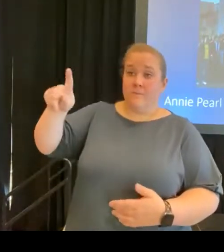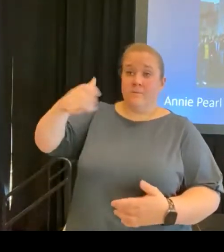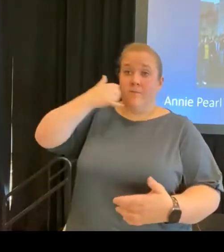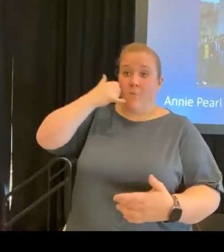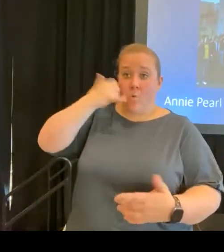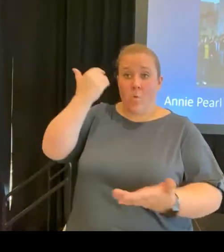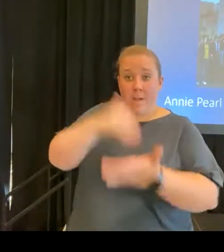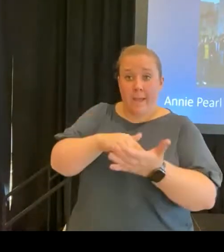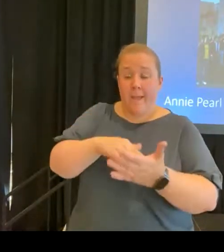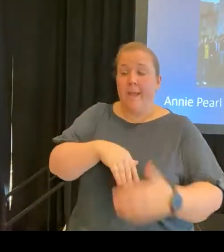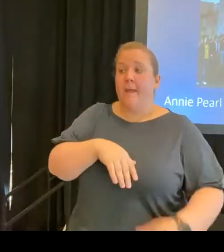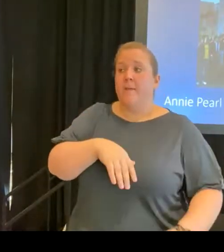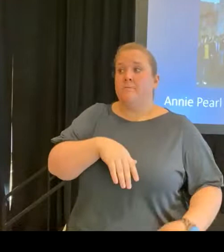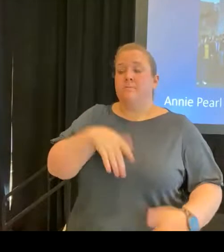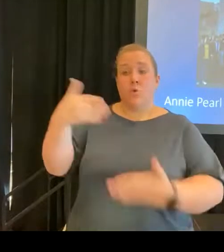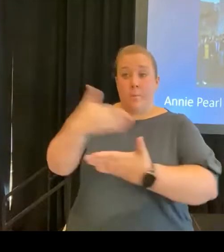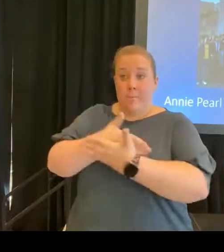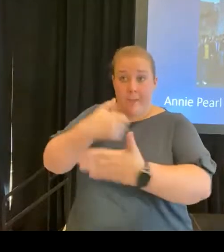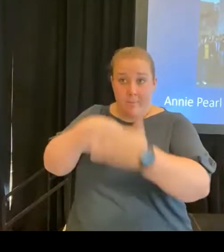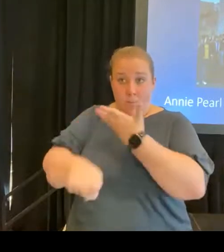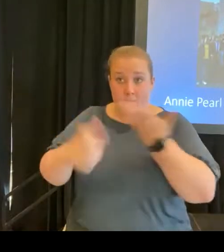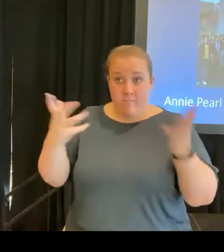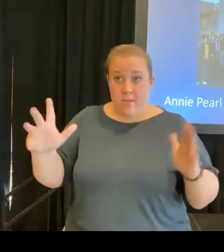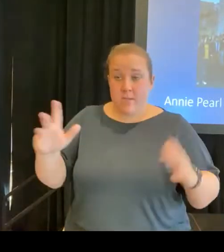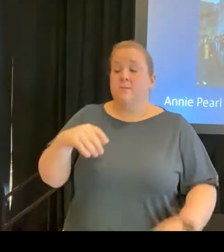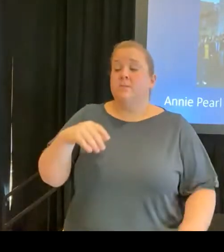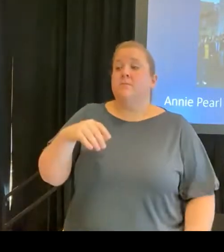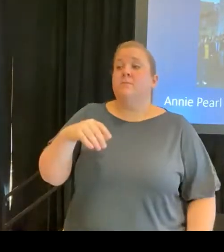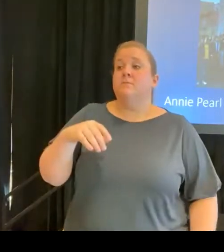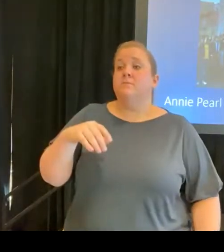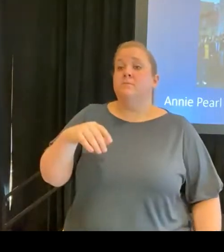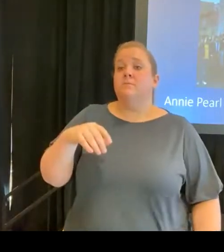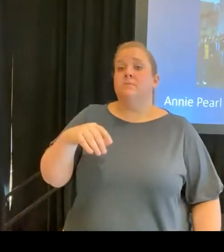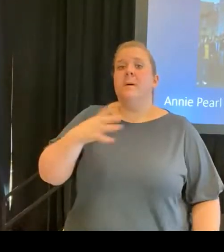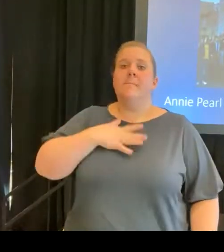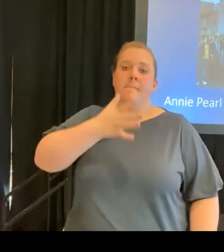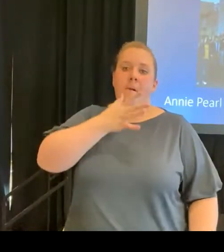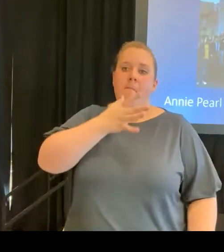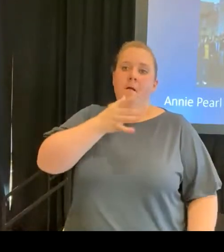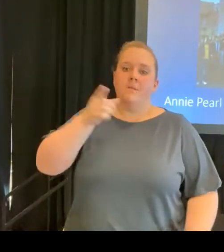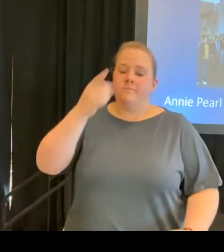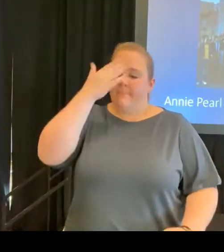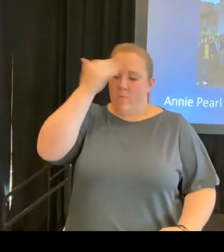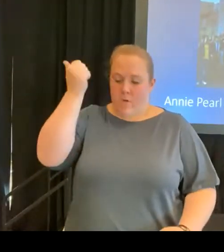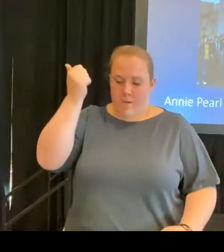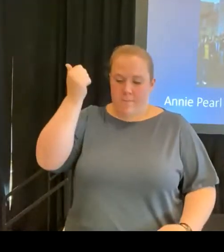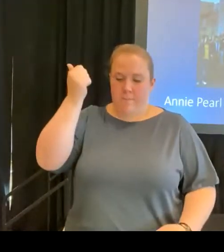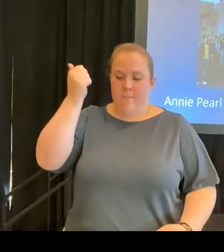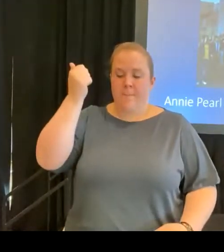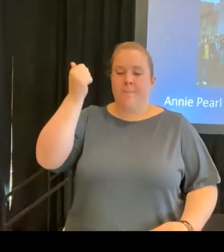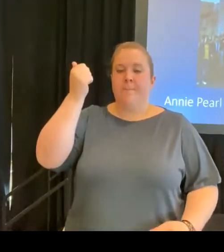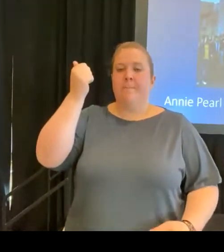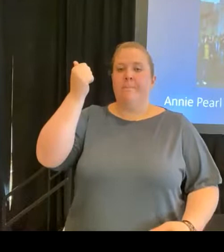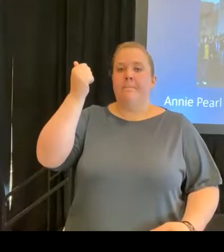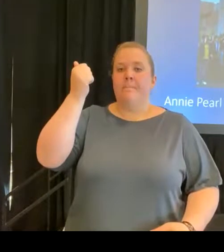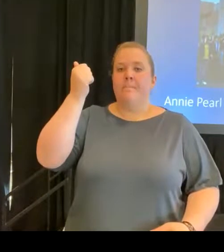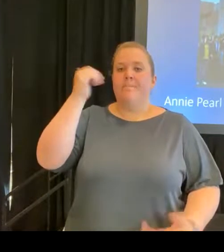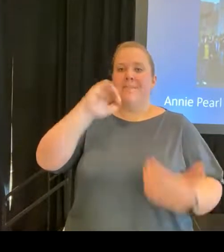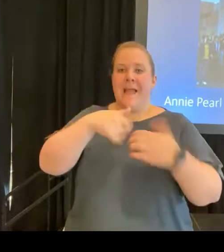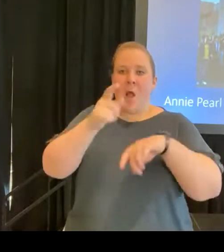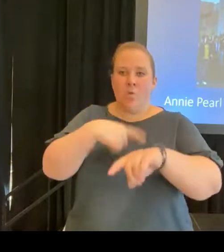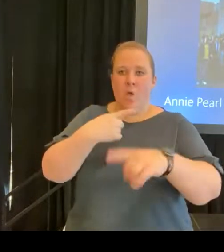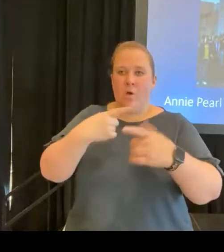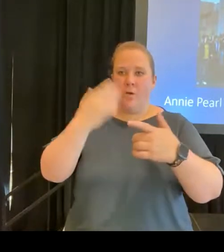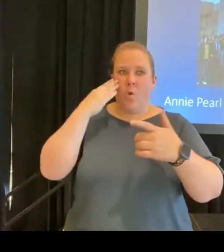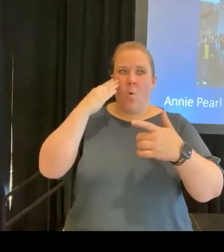phone again after the baby was born because my mother had forgotten how long that